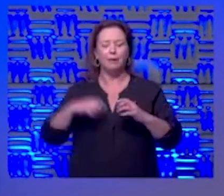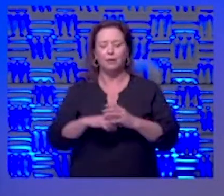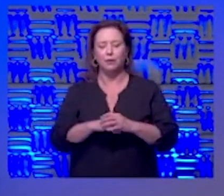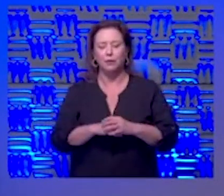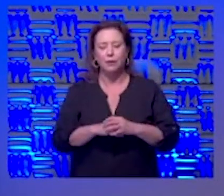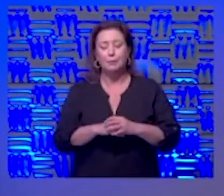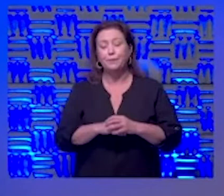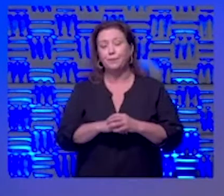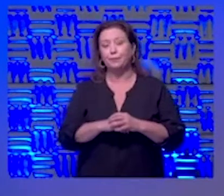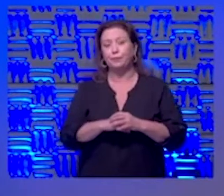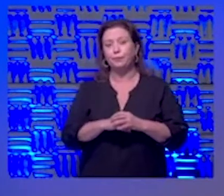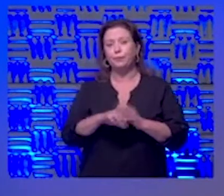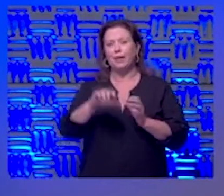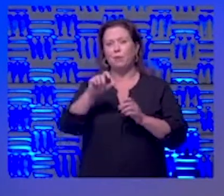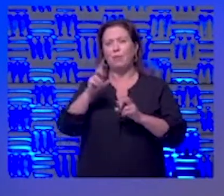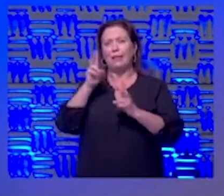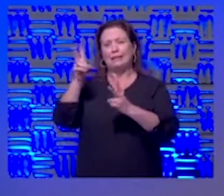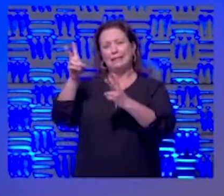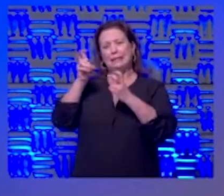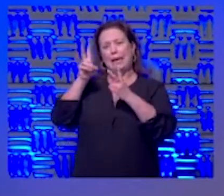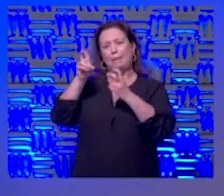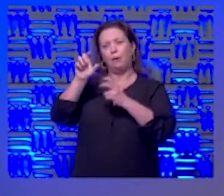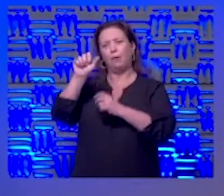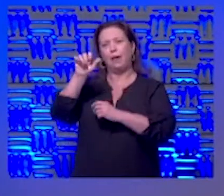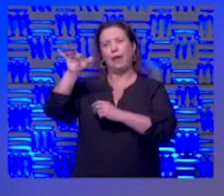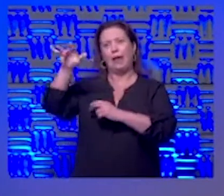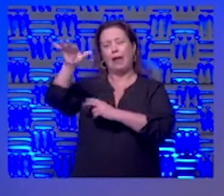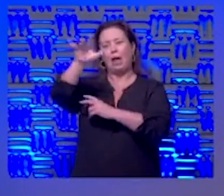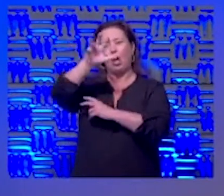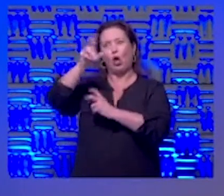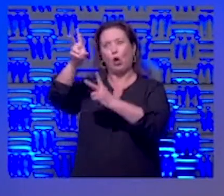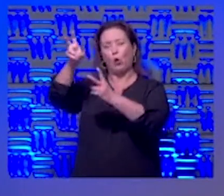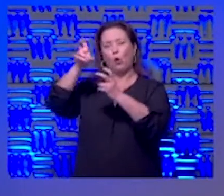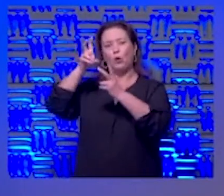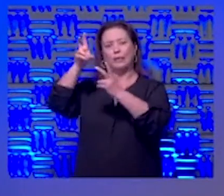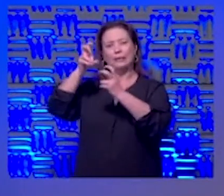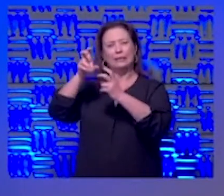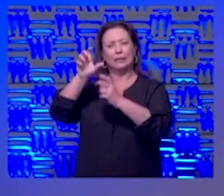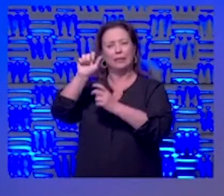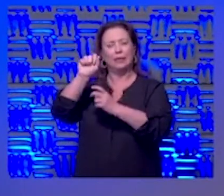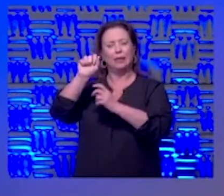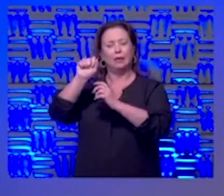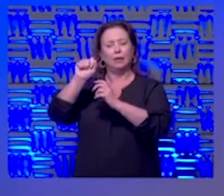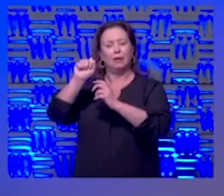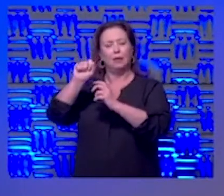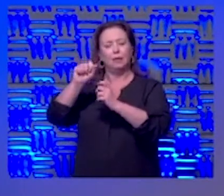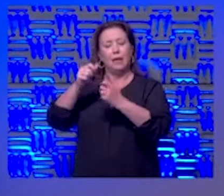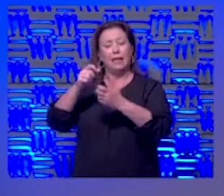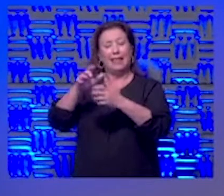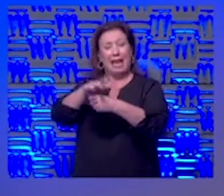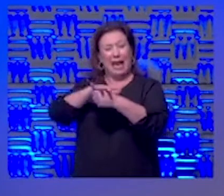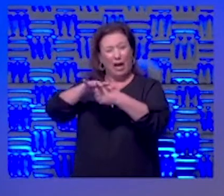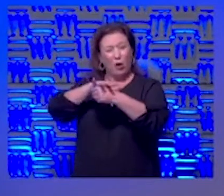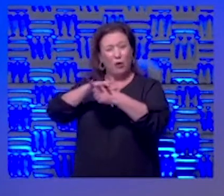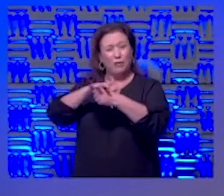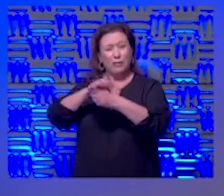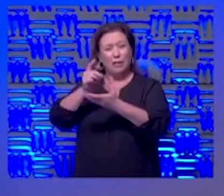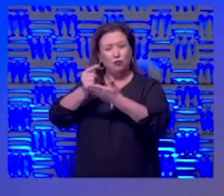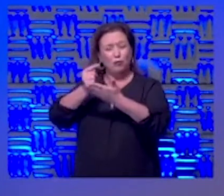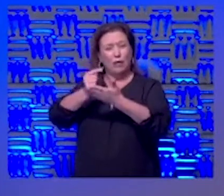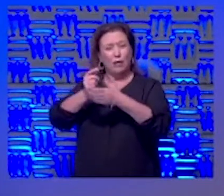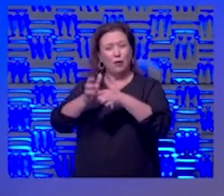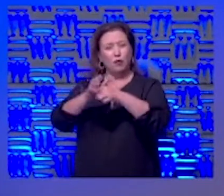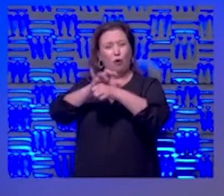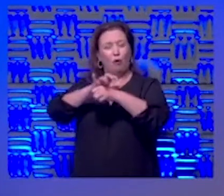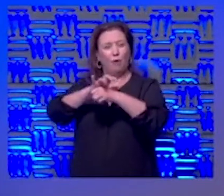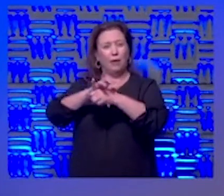is when they did do air sampling in areas where they treated COVID patients, they did find that they could detect the virus,